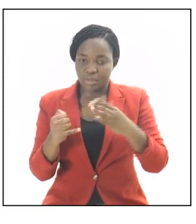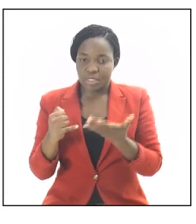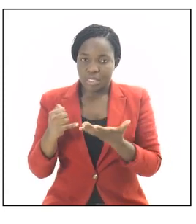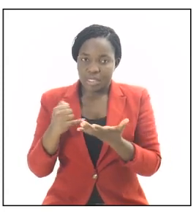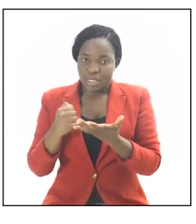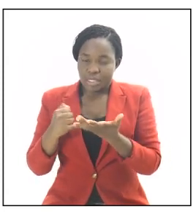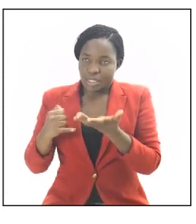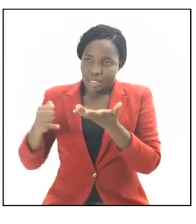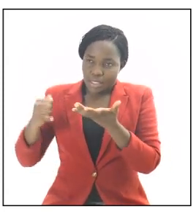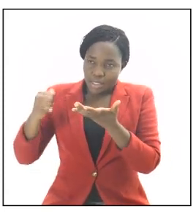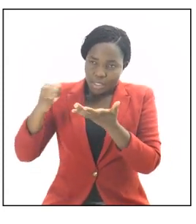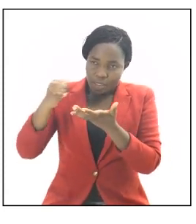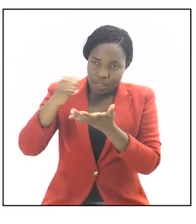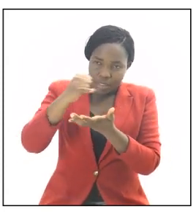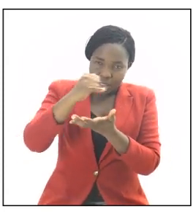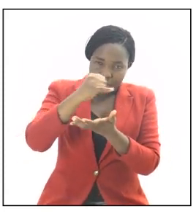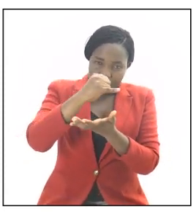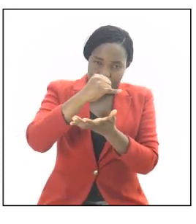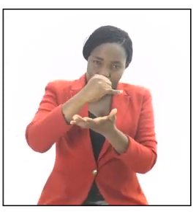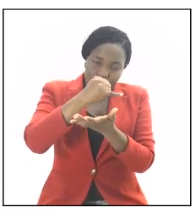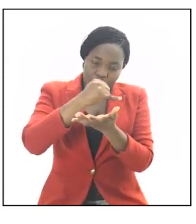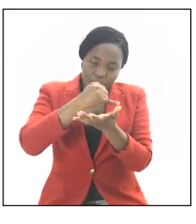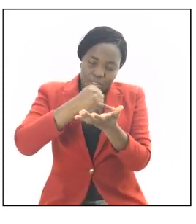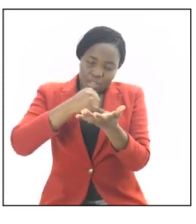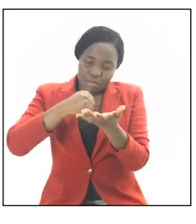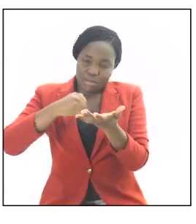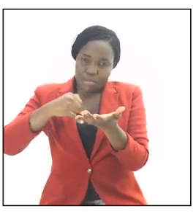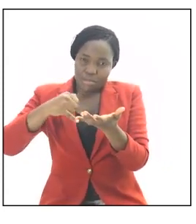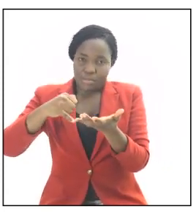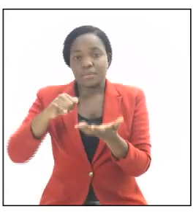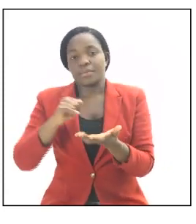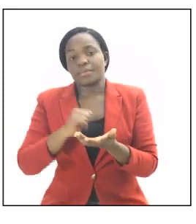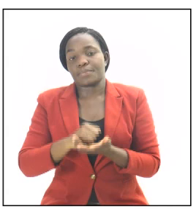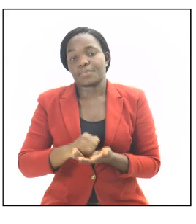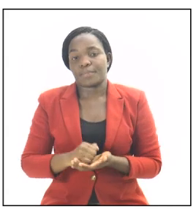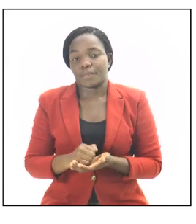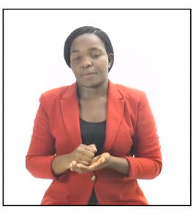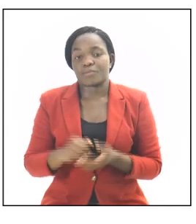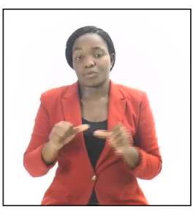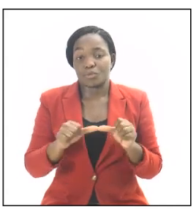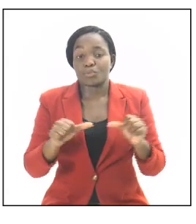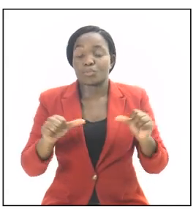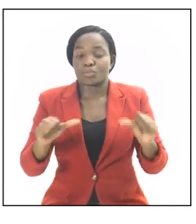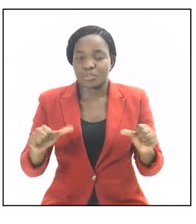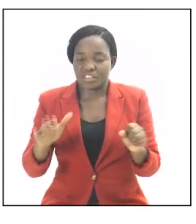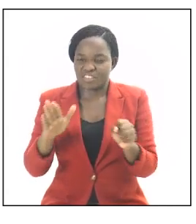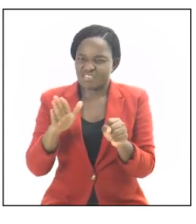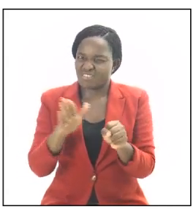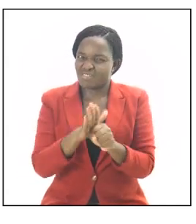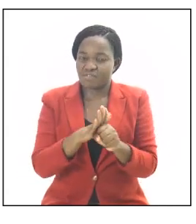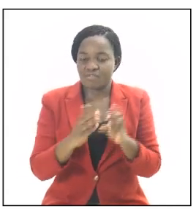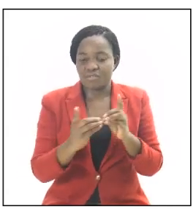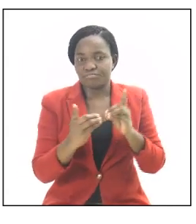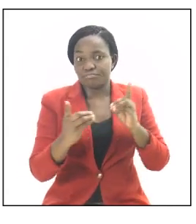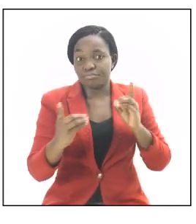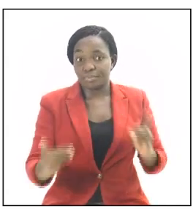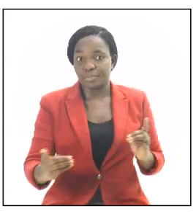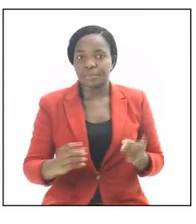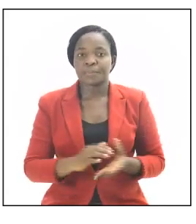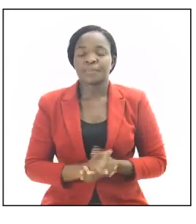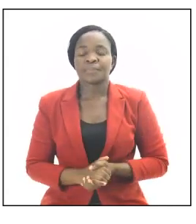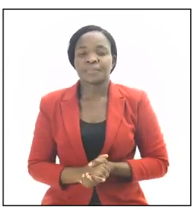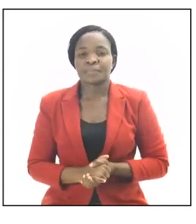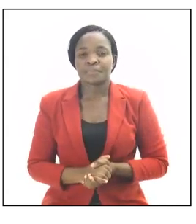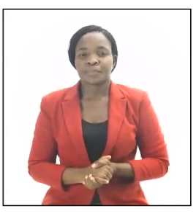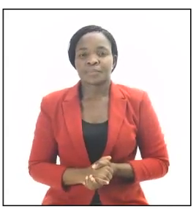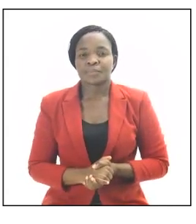must lay the string around the edge of the circle to measure the full distance. We are